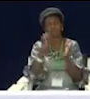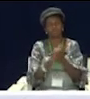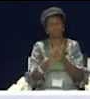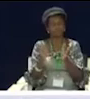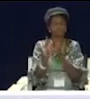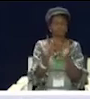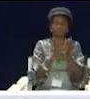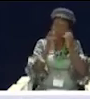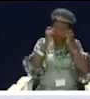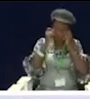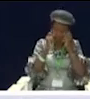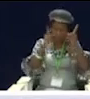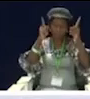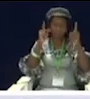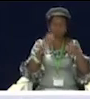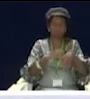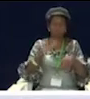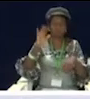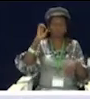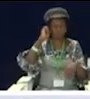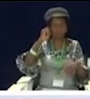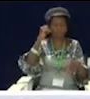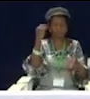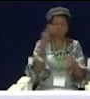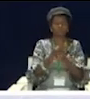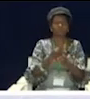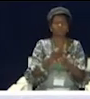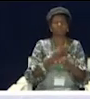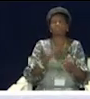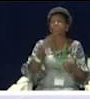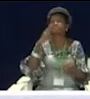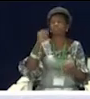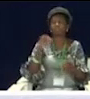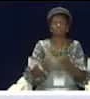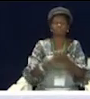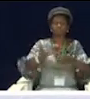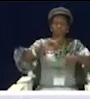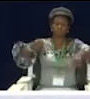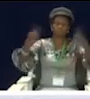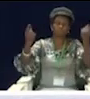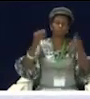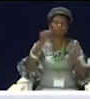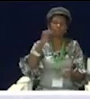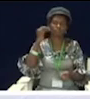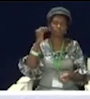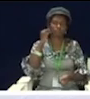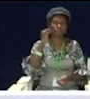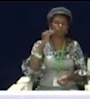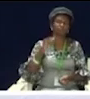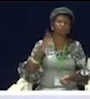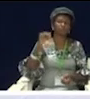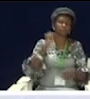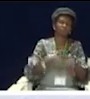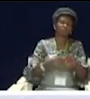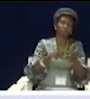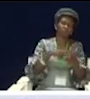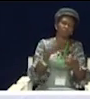marveled at his faith. I told the people, go home. By the time you get